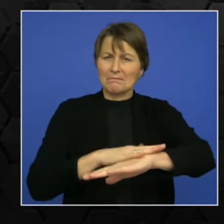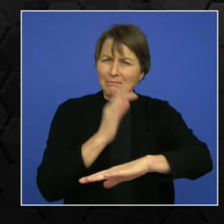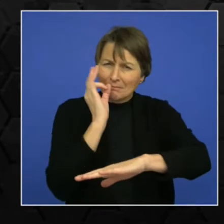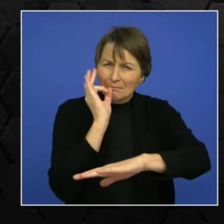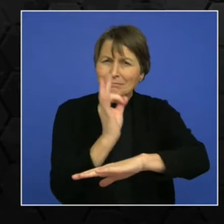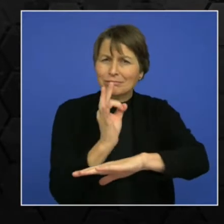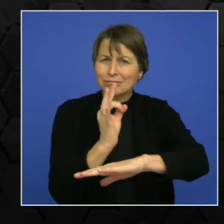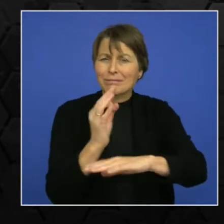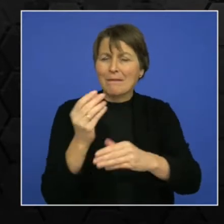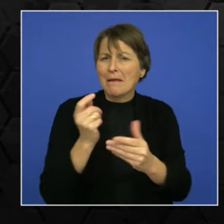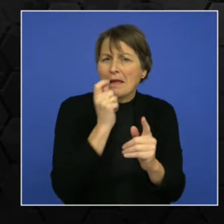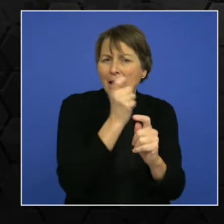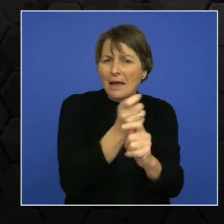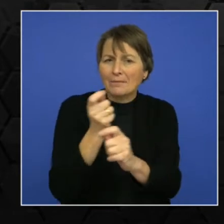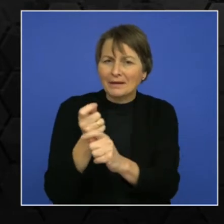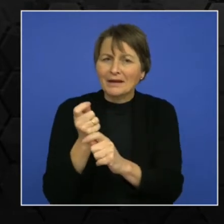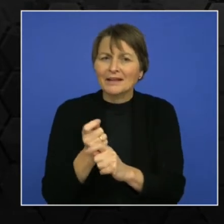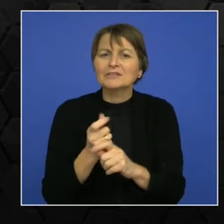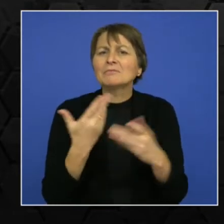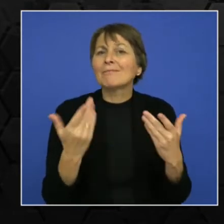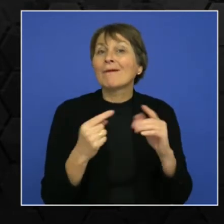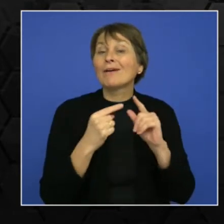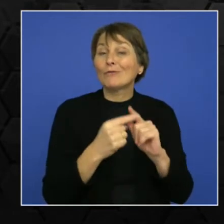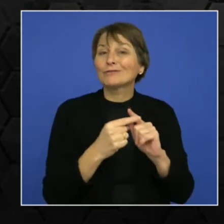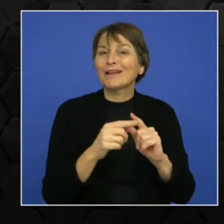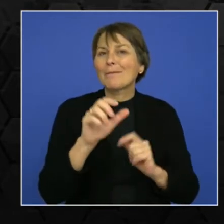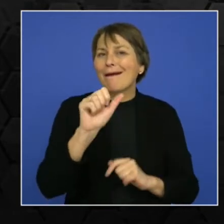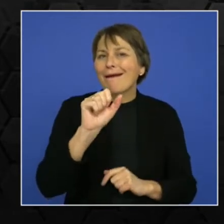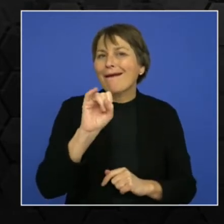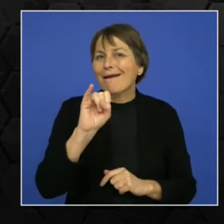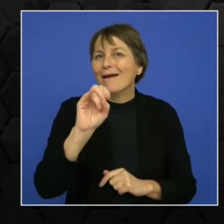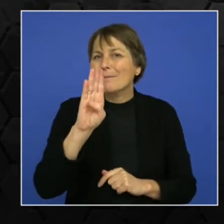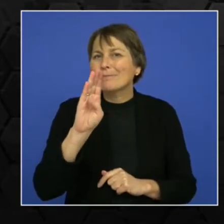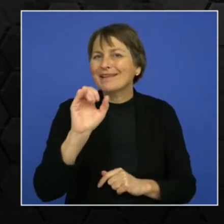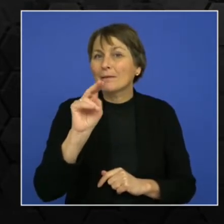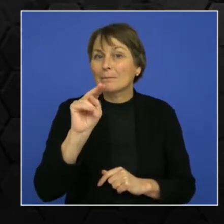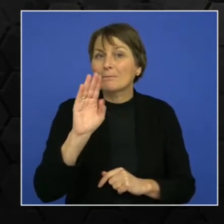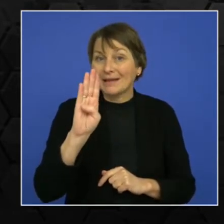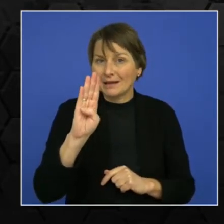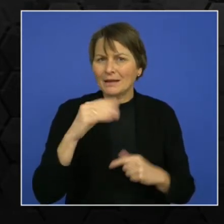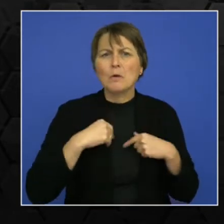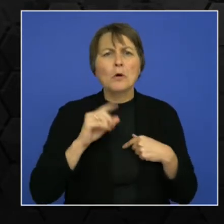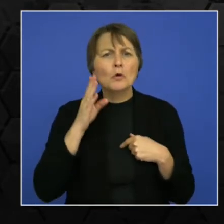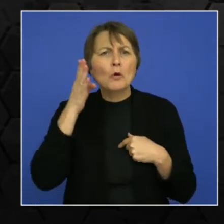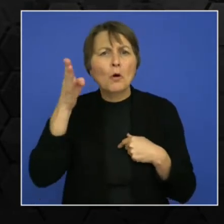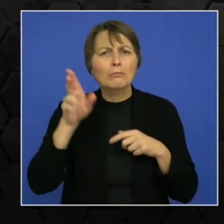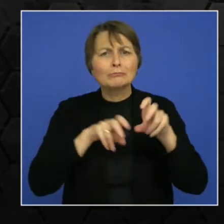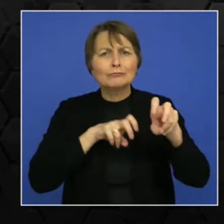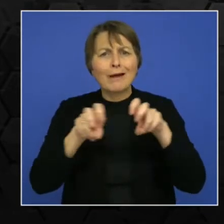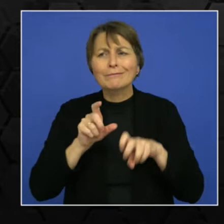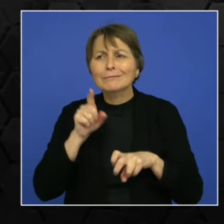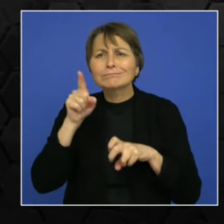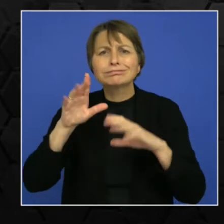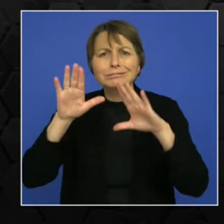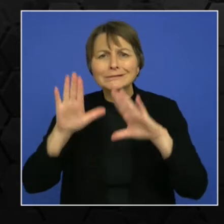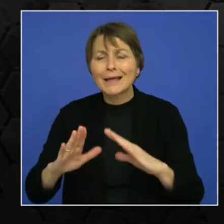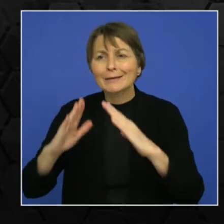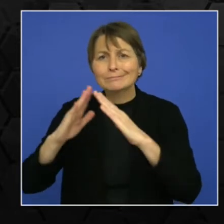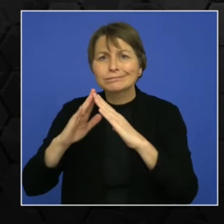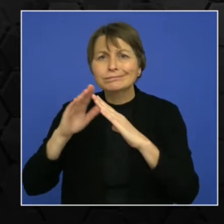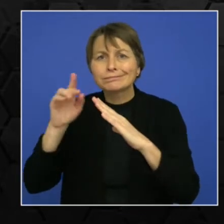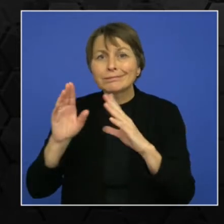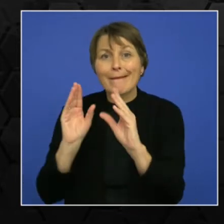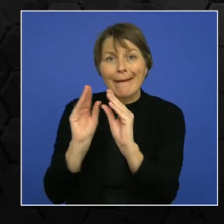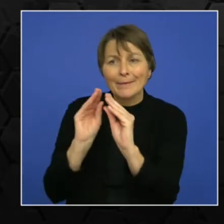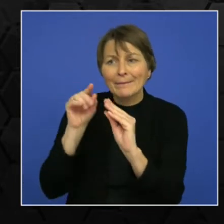the destinations for the users, which is done by Airbnb. So Airbnb is a very famous company outside India. Like they're